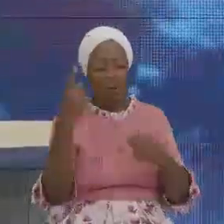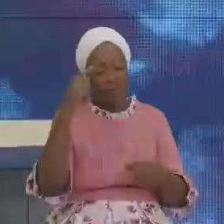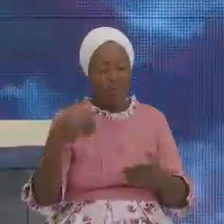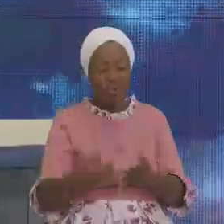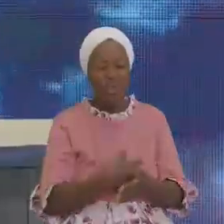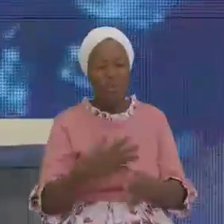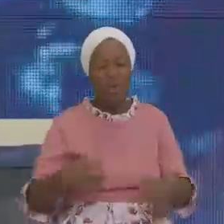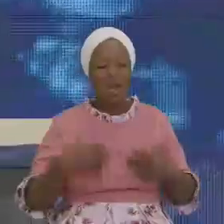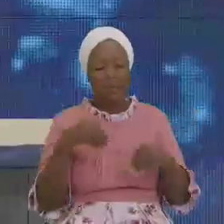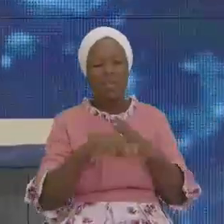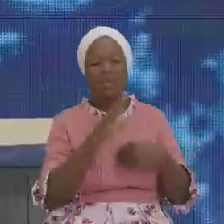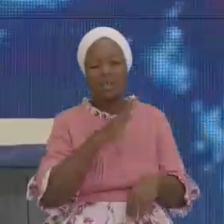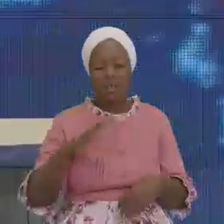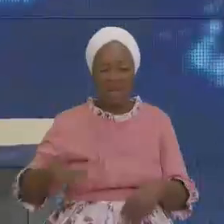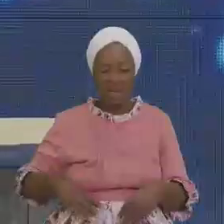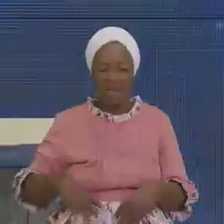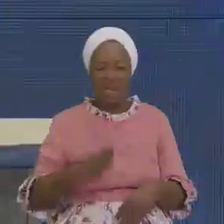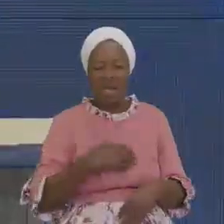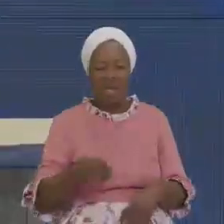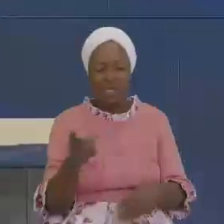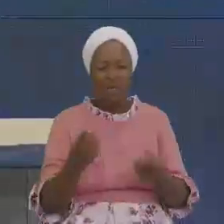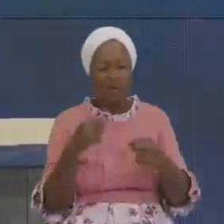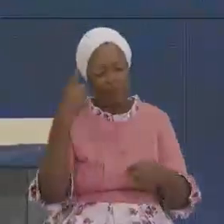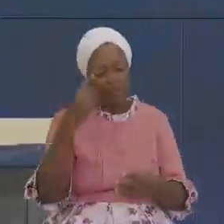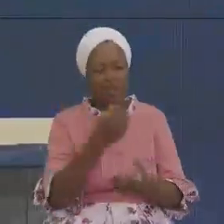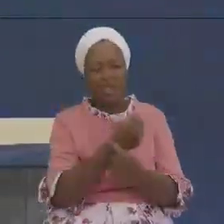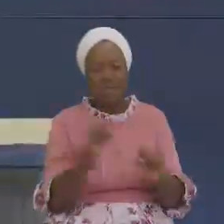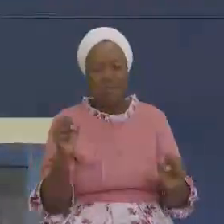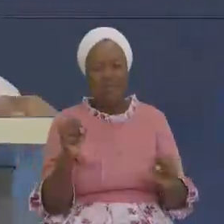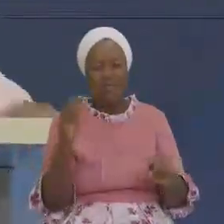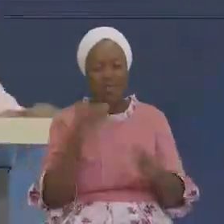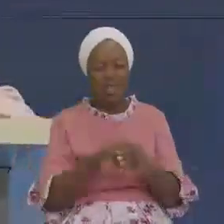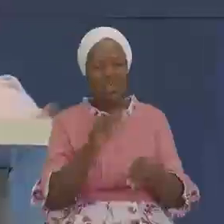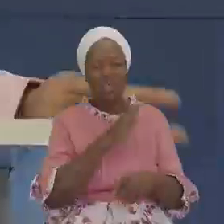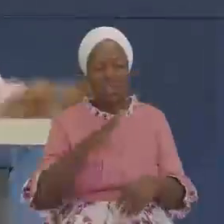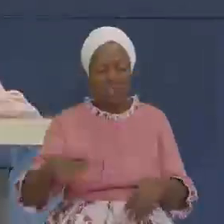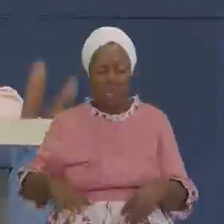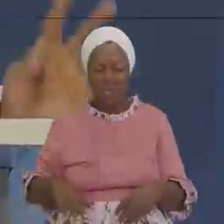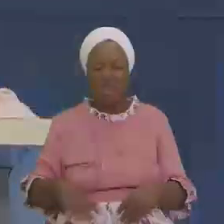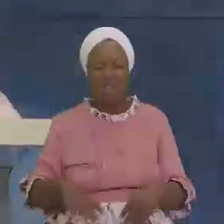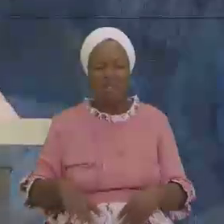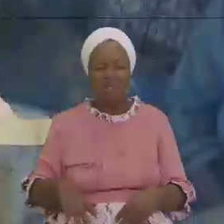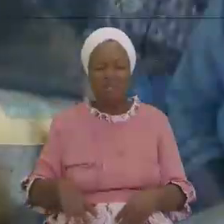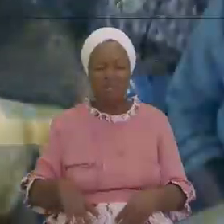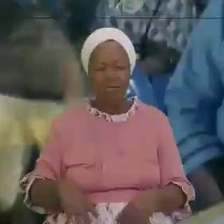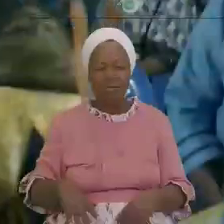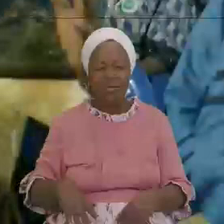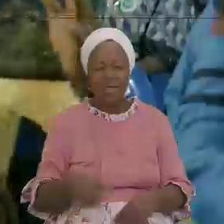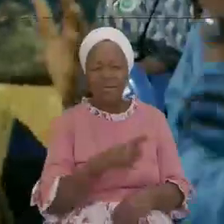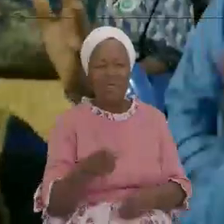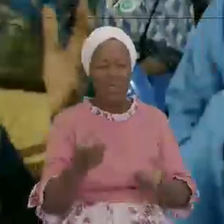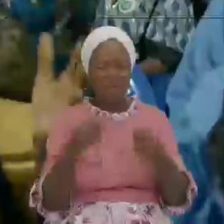Christ, and they come for salvation in Christ, they come for rest